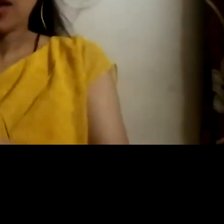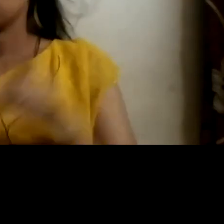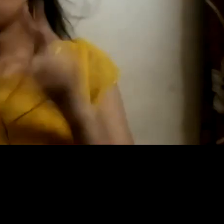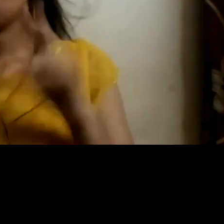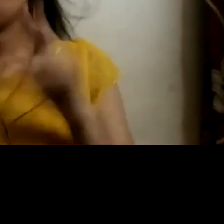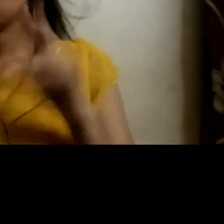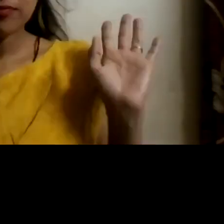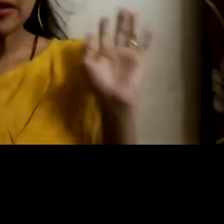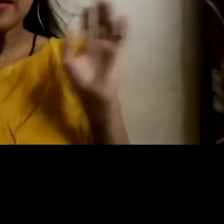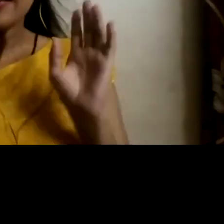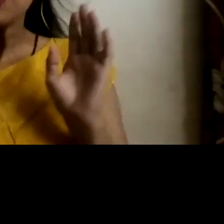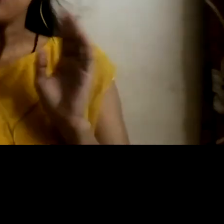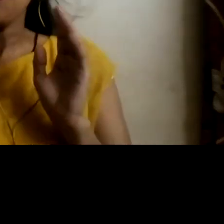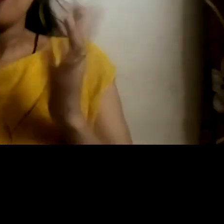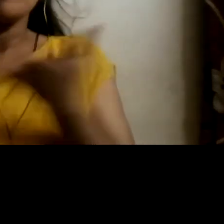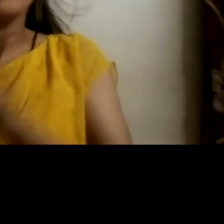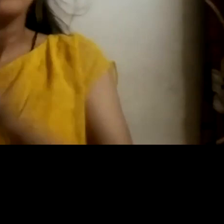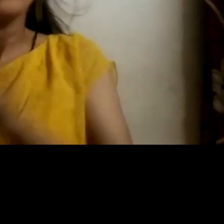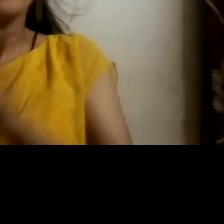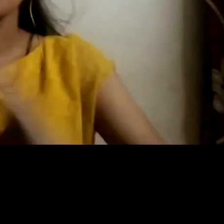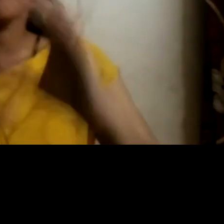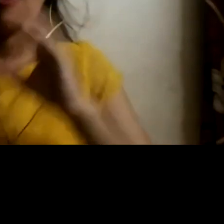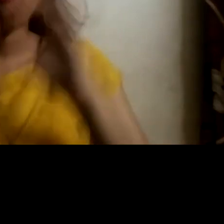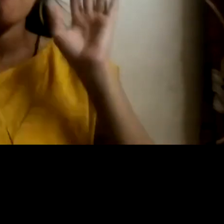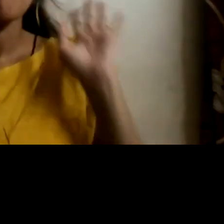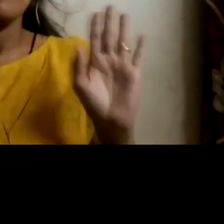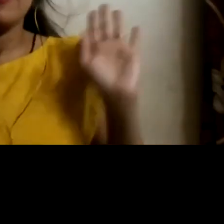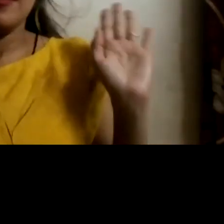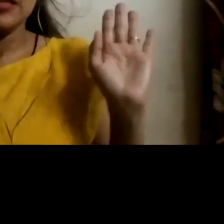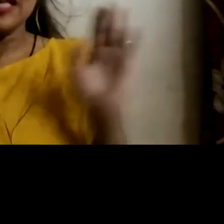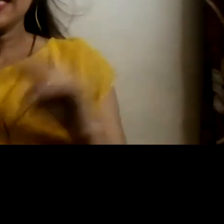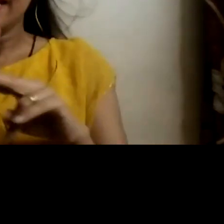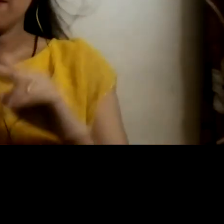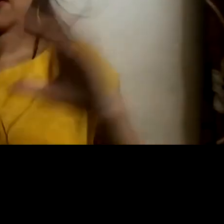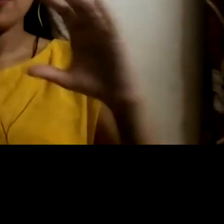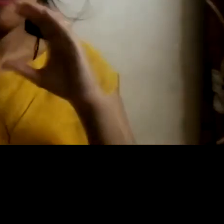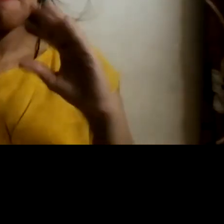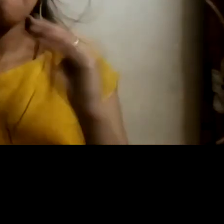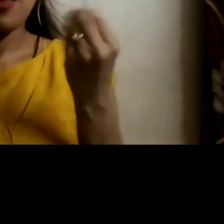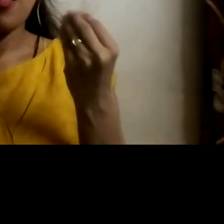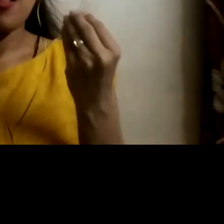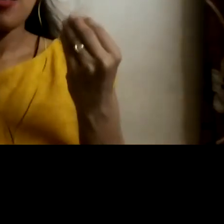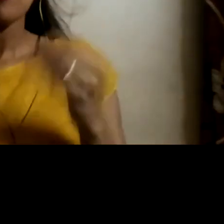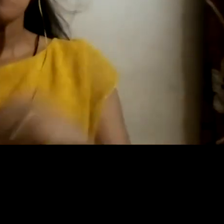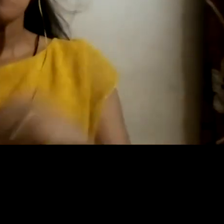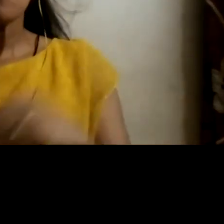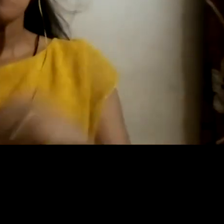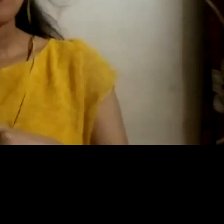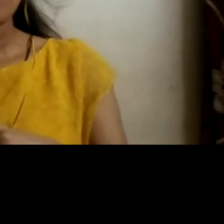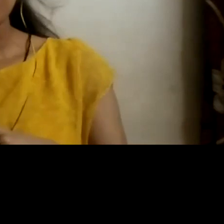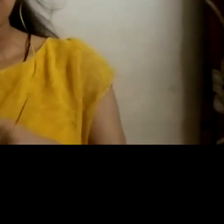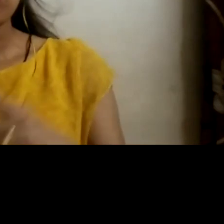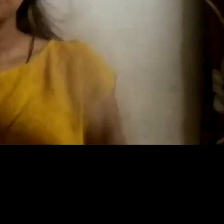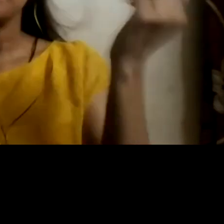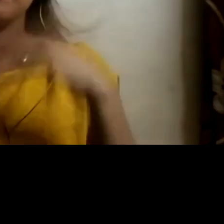conversation. And conversations only get better if there are multiple views than just one